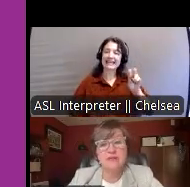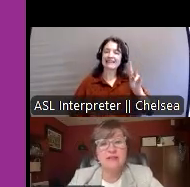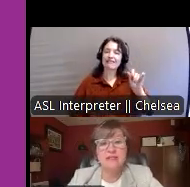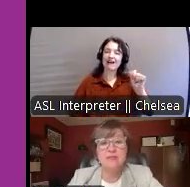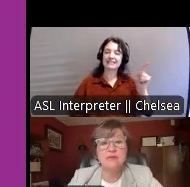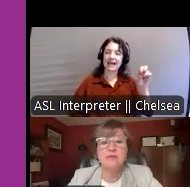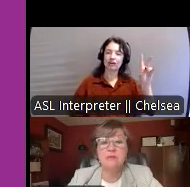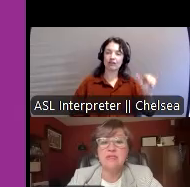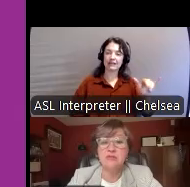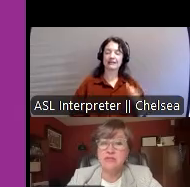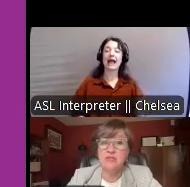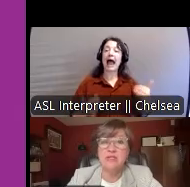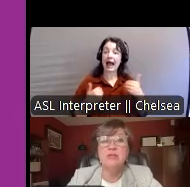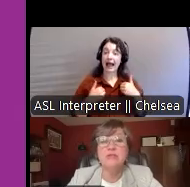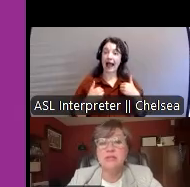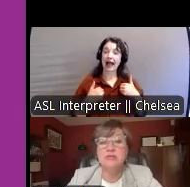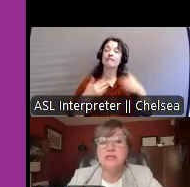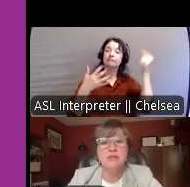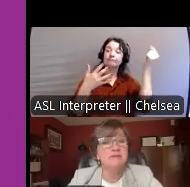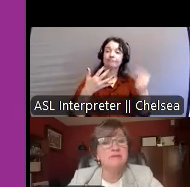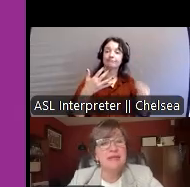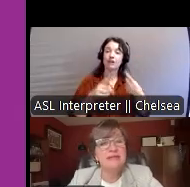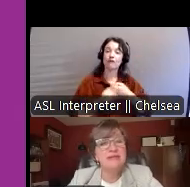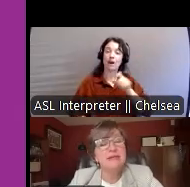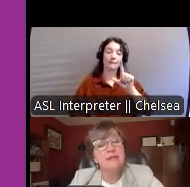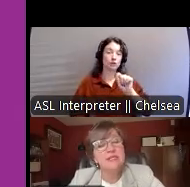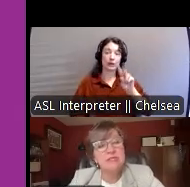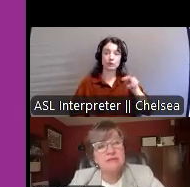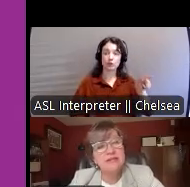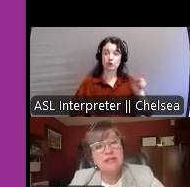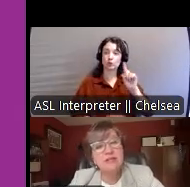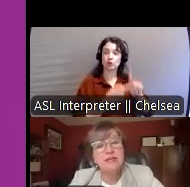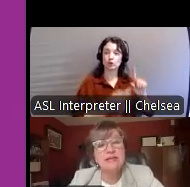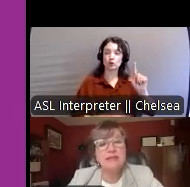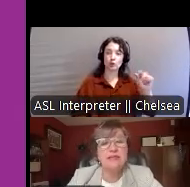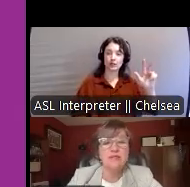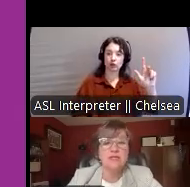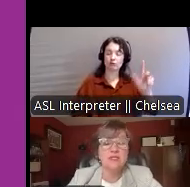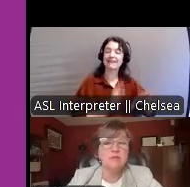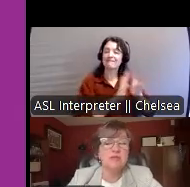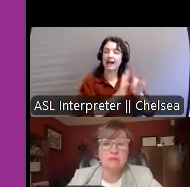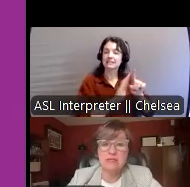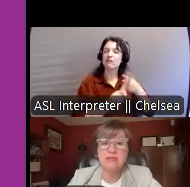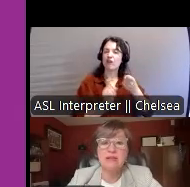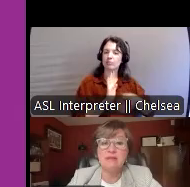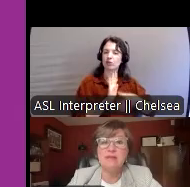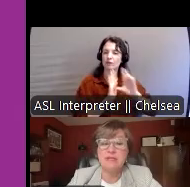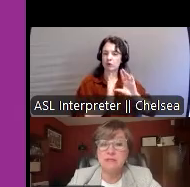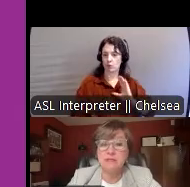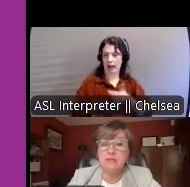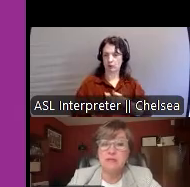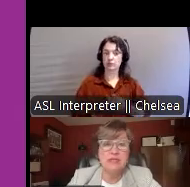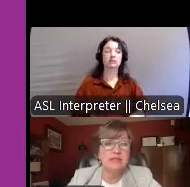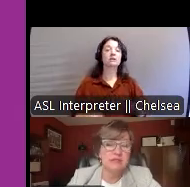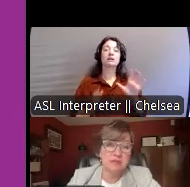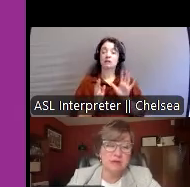Domestic Violence Death Review Committee's 2022-2023 findings, specifically looking at the intersections between mental health,